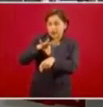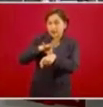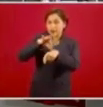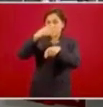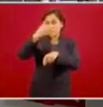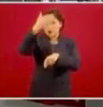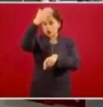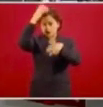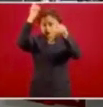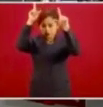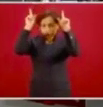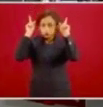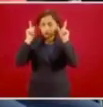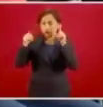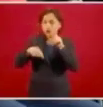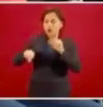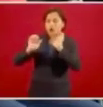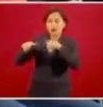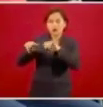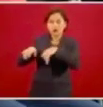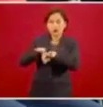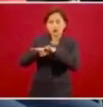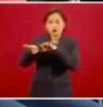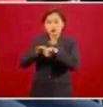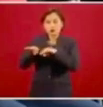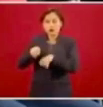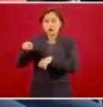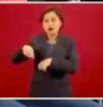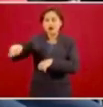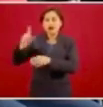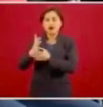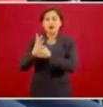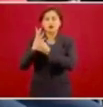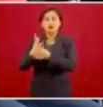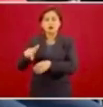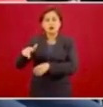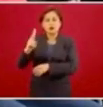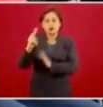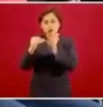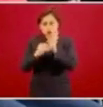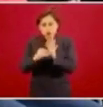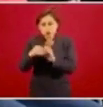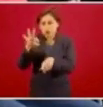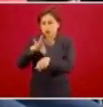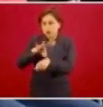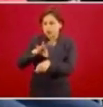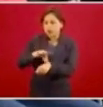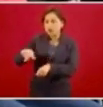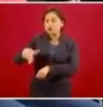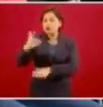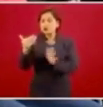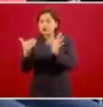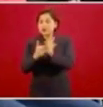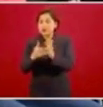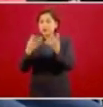Talking about the nurses and doctors that are being recruited, we were talking